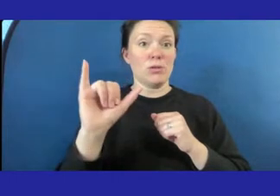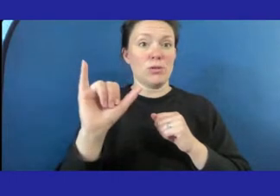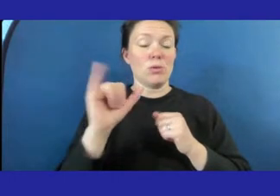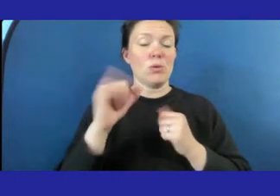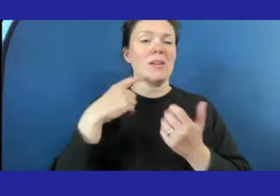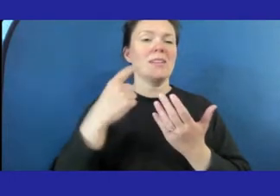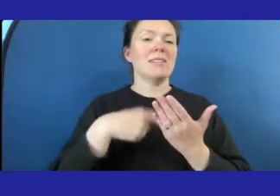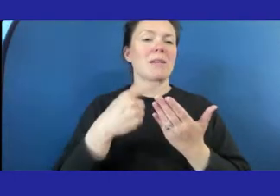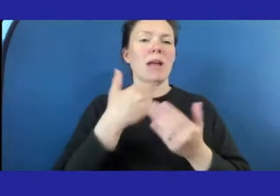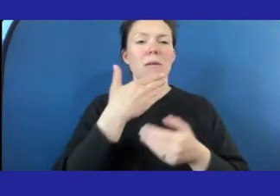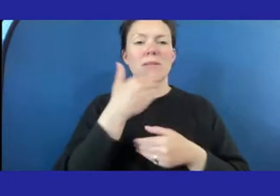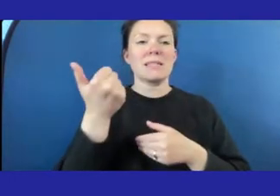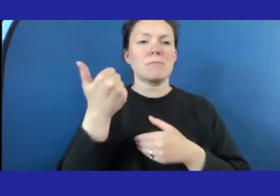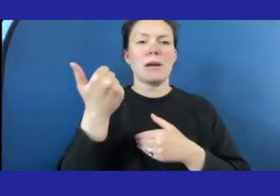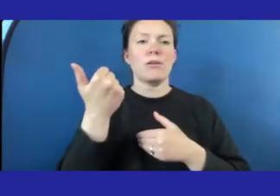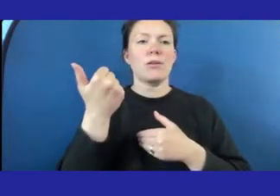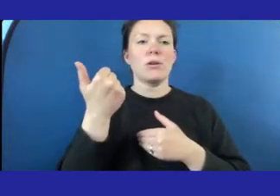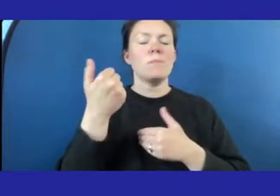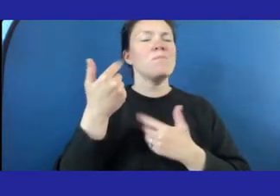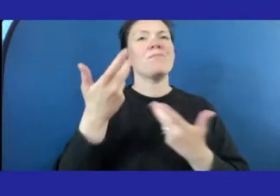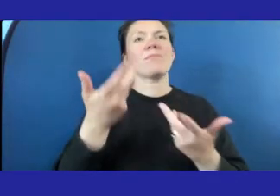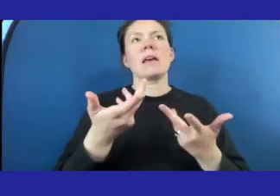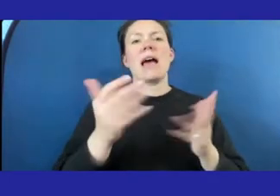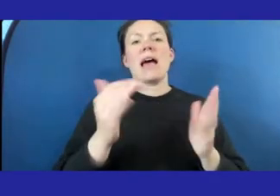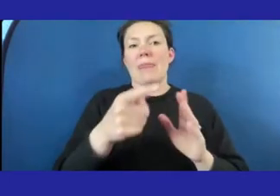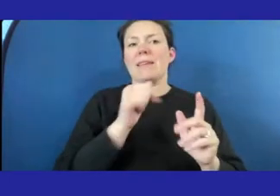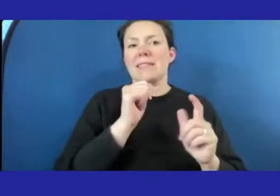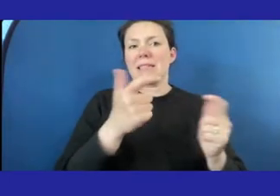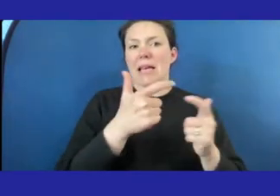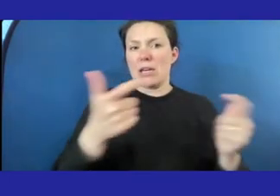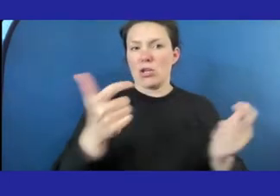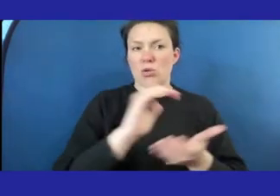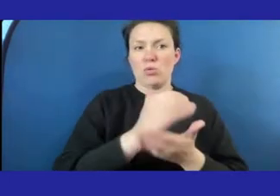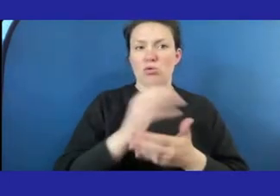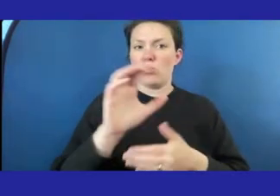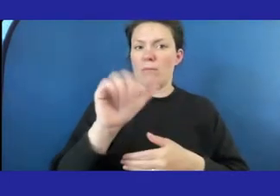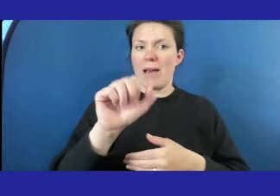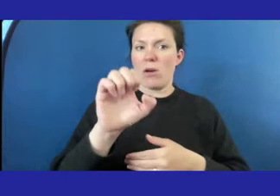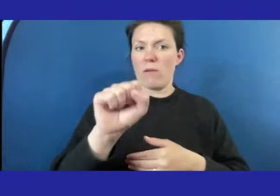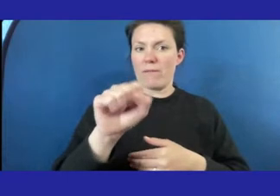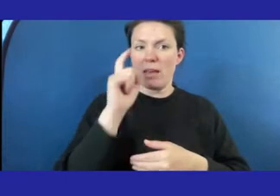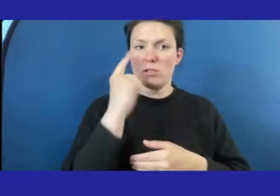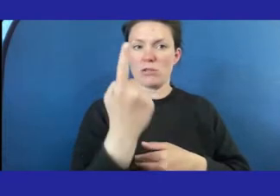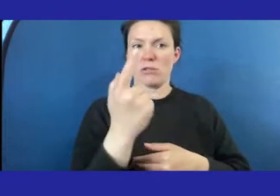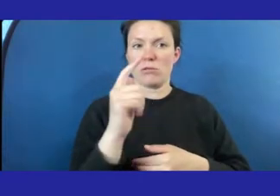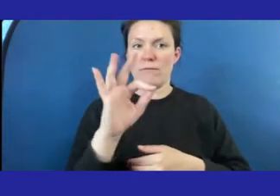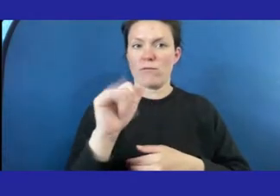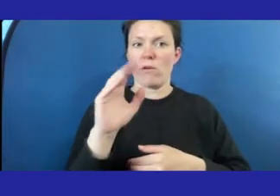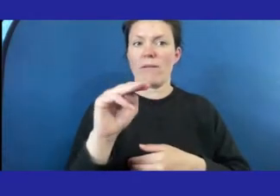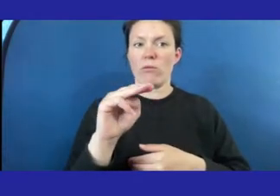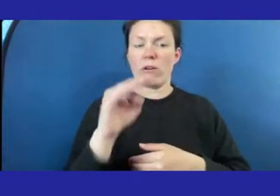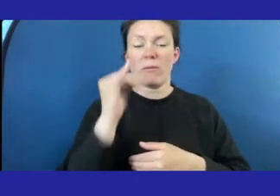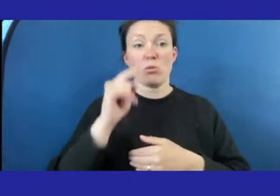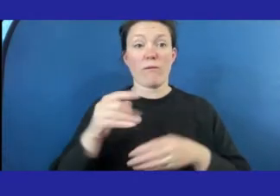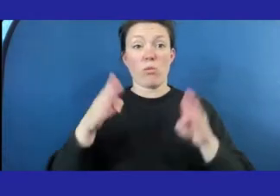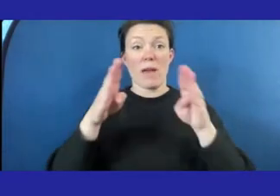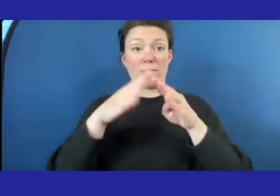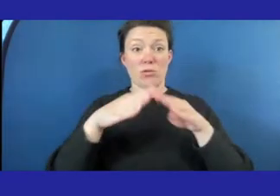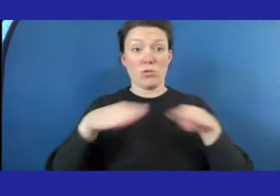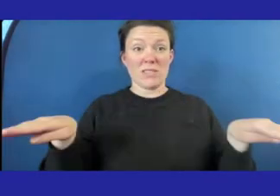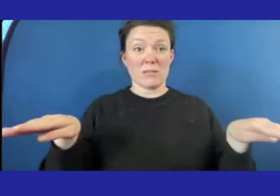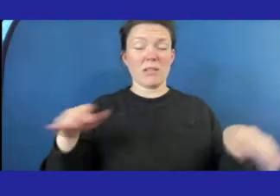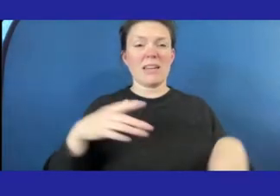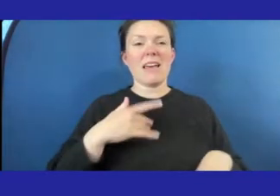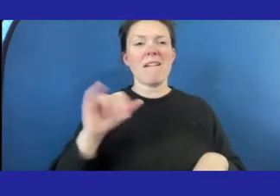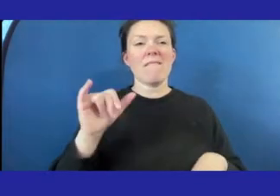it's better to give, this is not a huge number of cases for any one firm. So to split them felt like they might